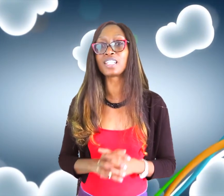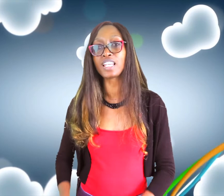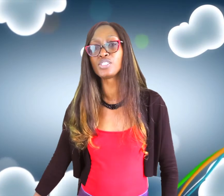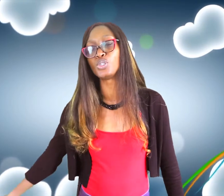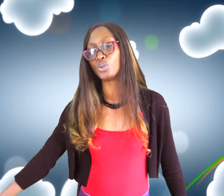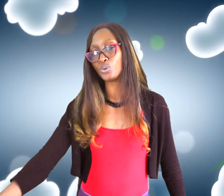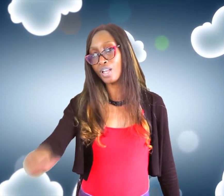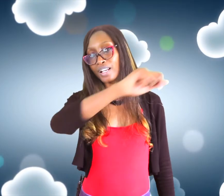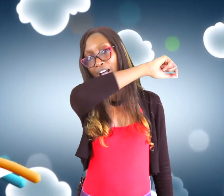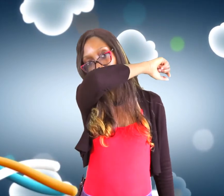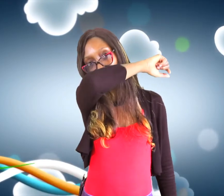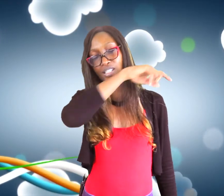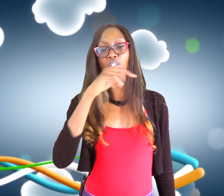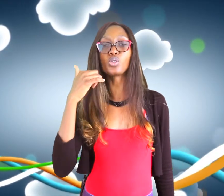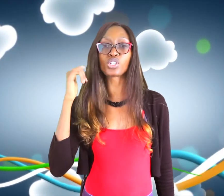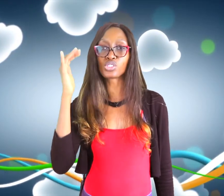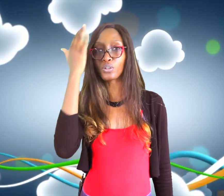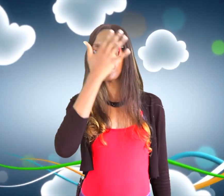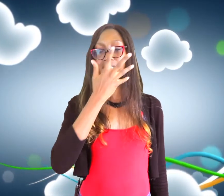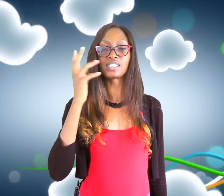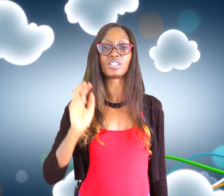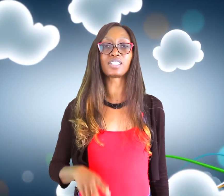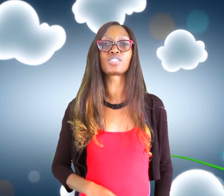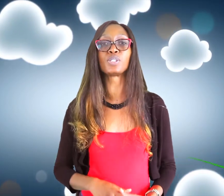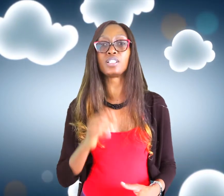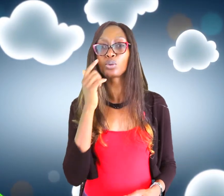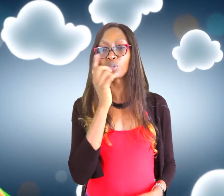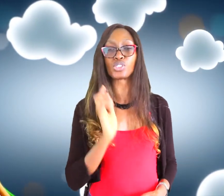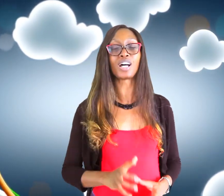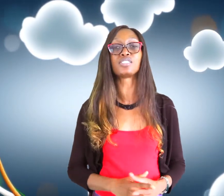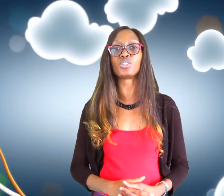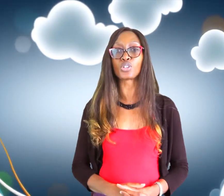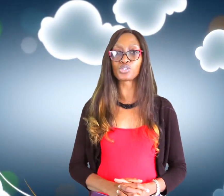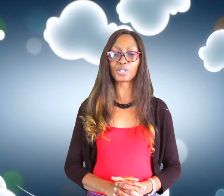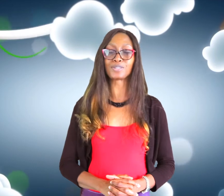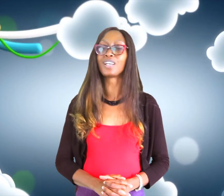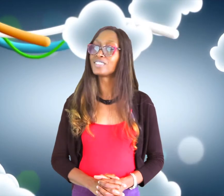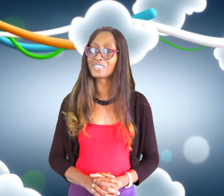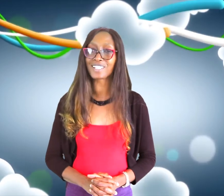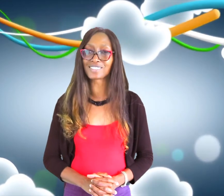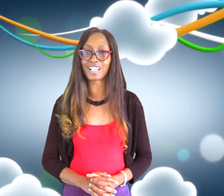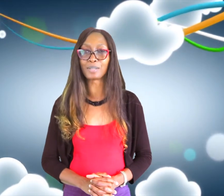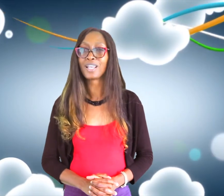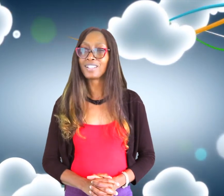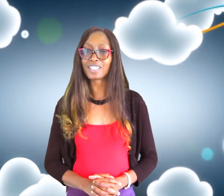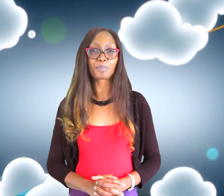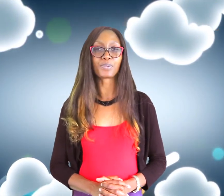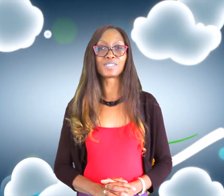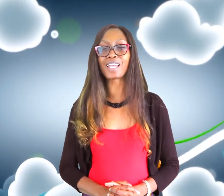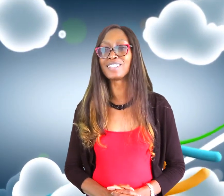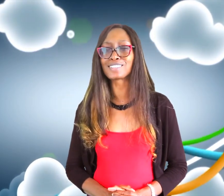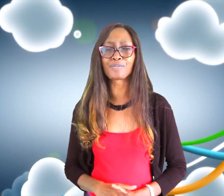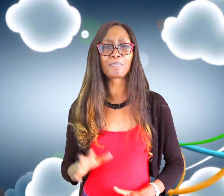to sneeze, you catch it. No touching your face is unnecessarily, no putting your hands in your nostrils. Till next time,